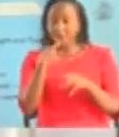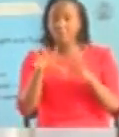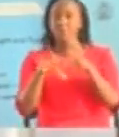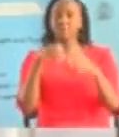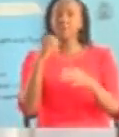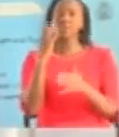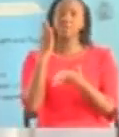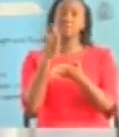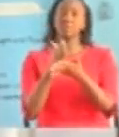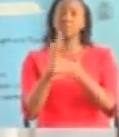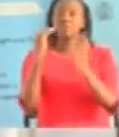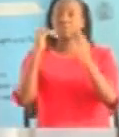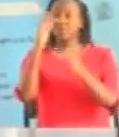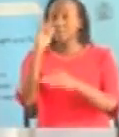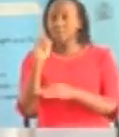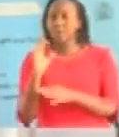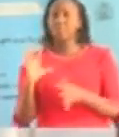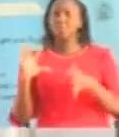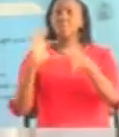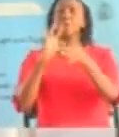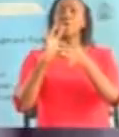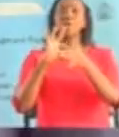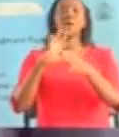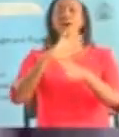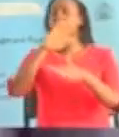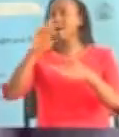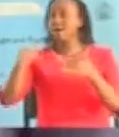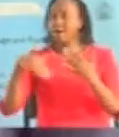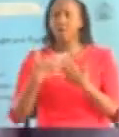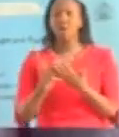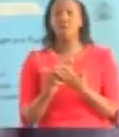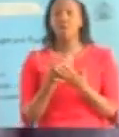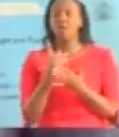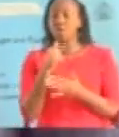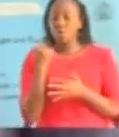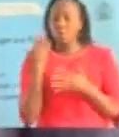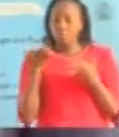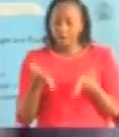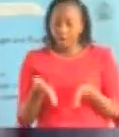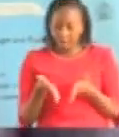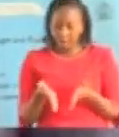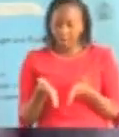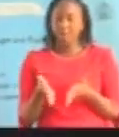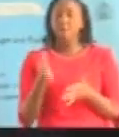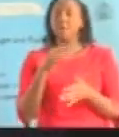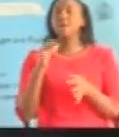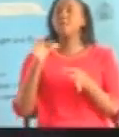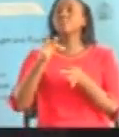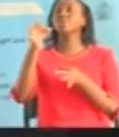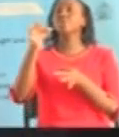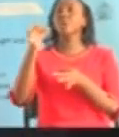Nairobi belongs to all of us who are here now and the future generations.